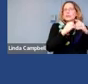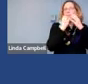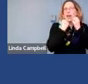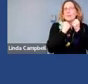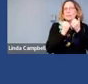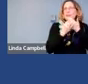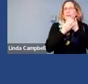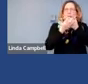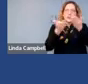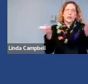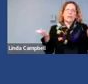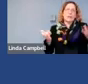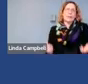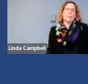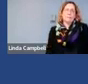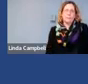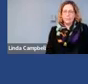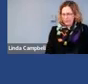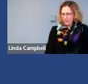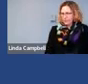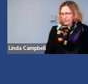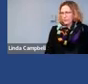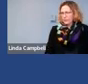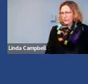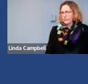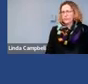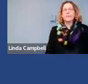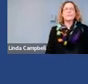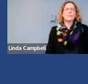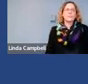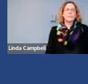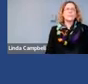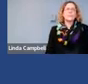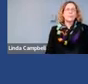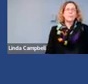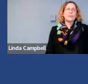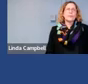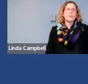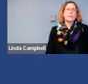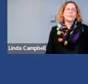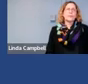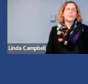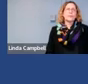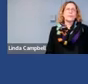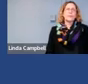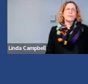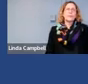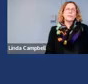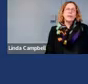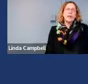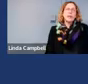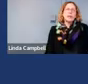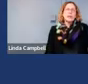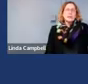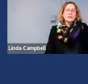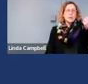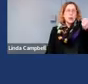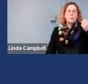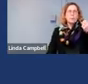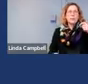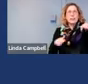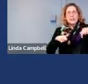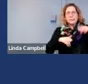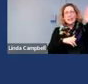relationships in those ecosystems. And I'm very grateful, as I said, to those people that have worked alongside me.